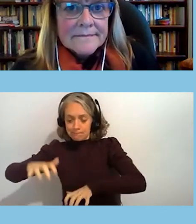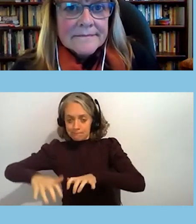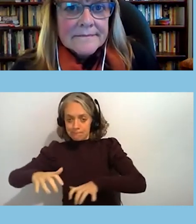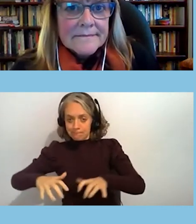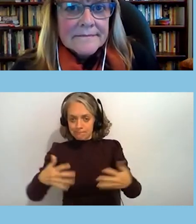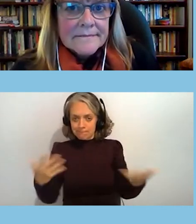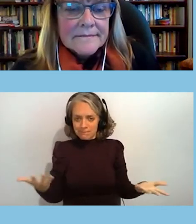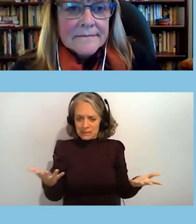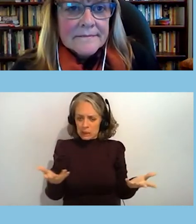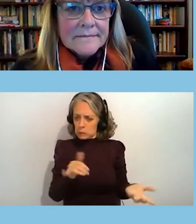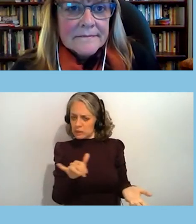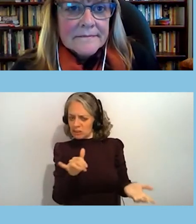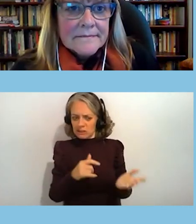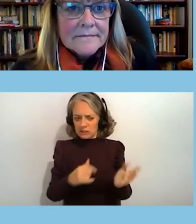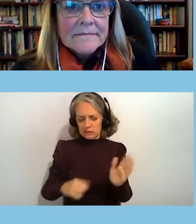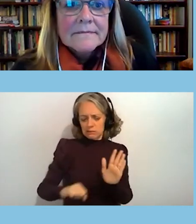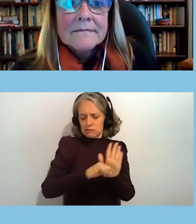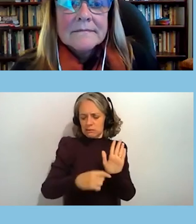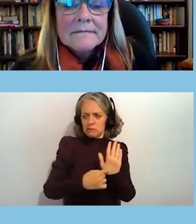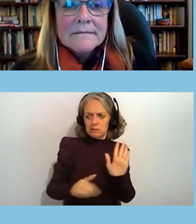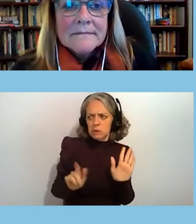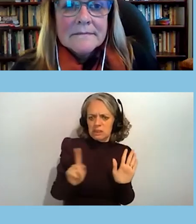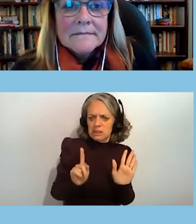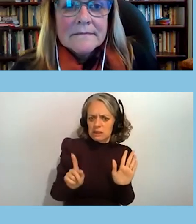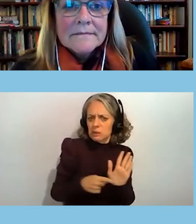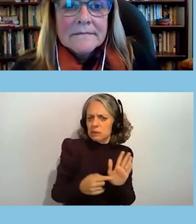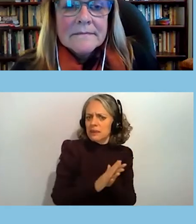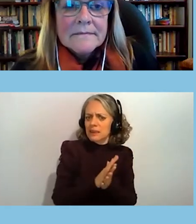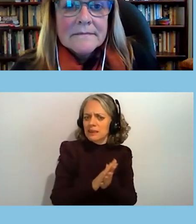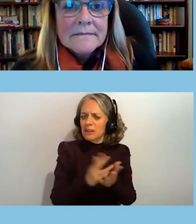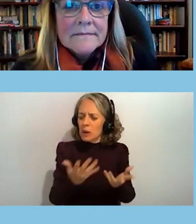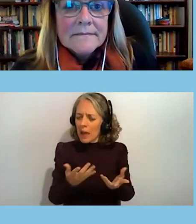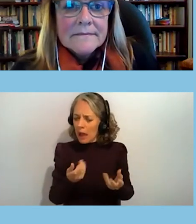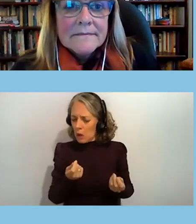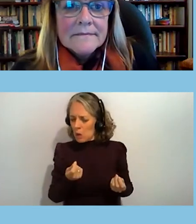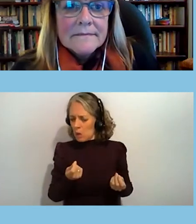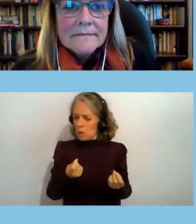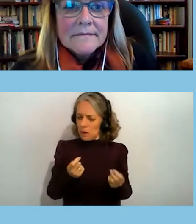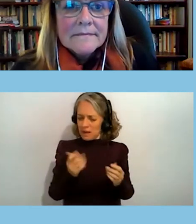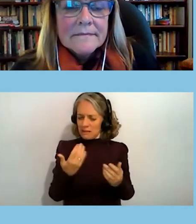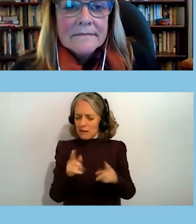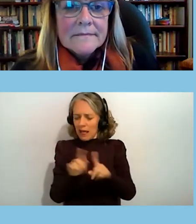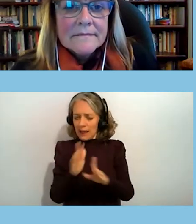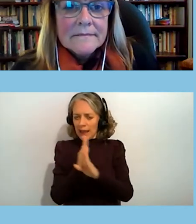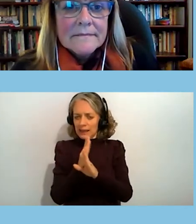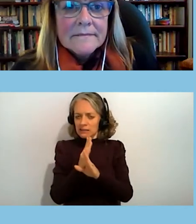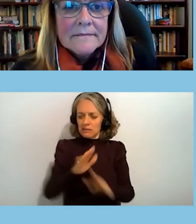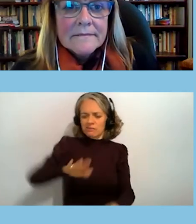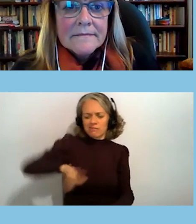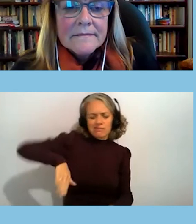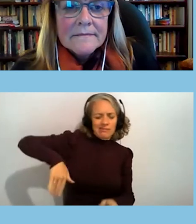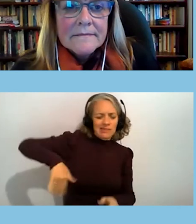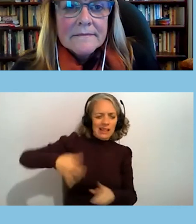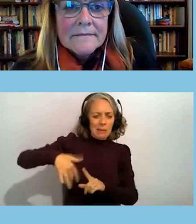this slippery language there now that it's been hidden, putting into the background again, we